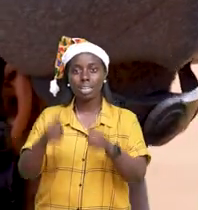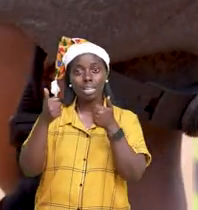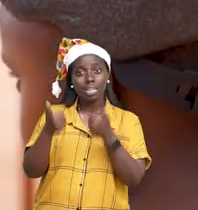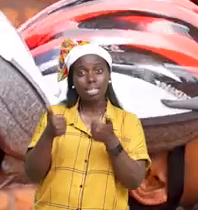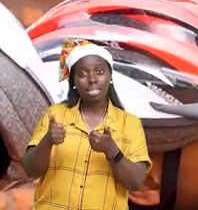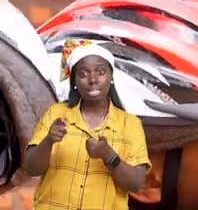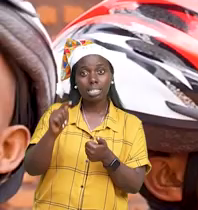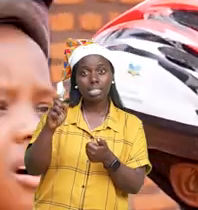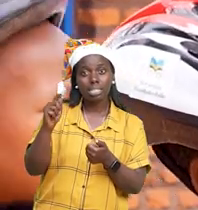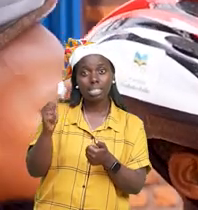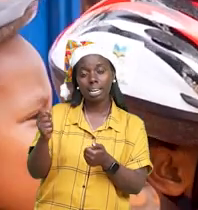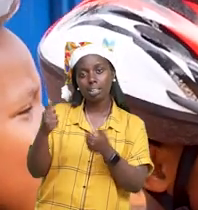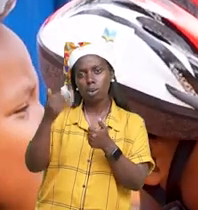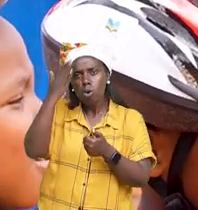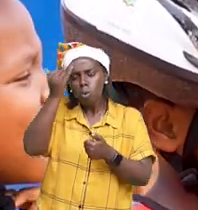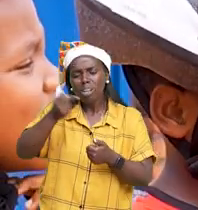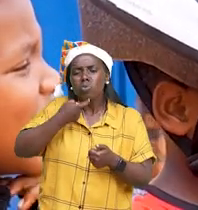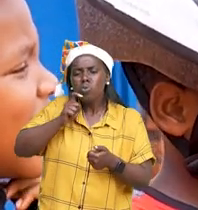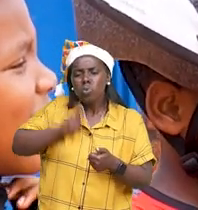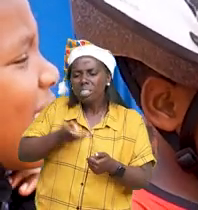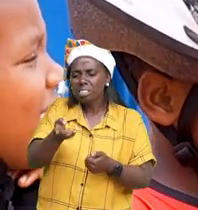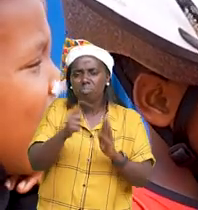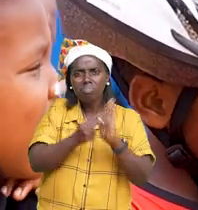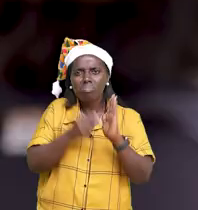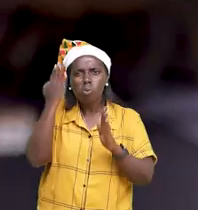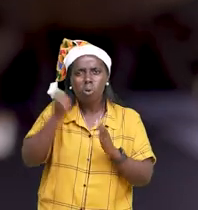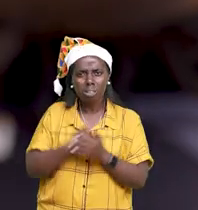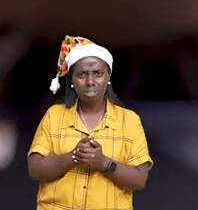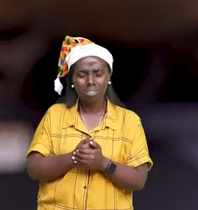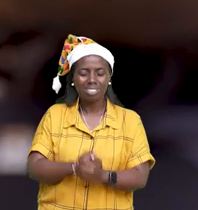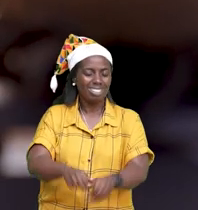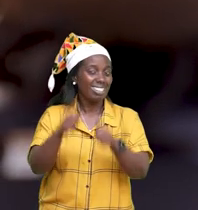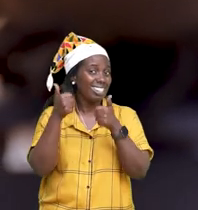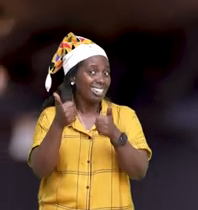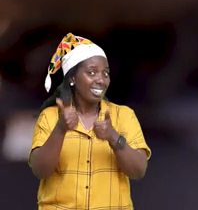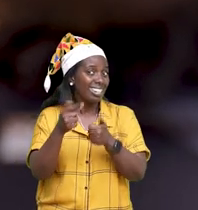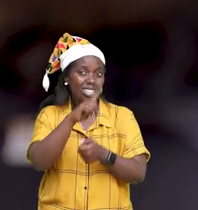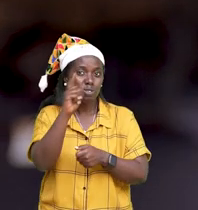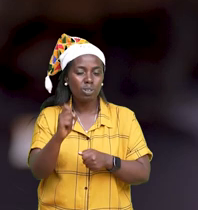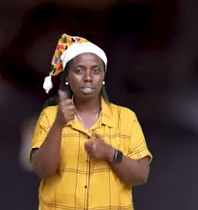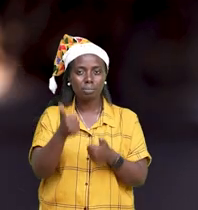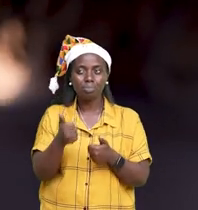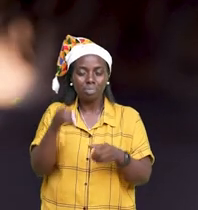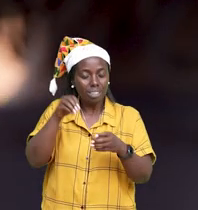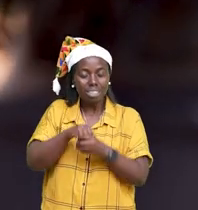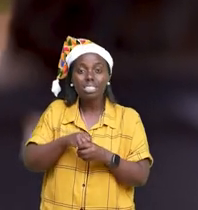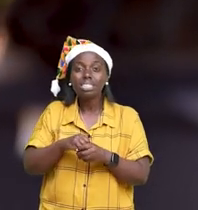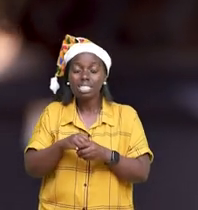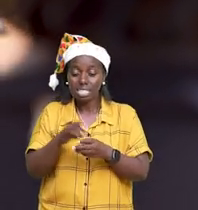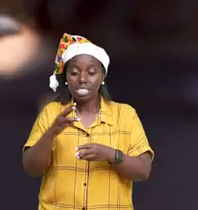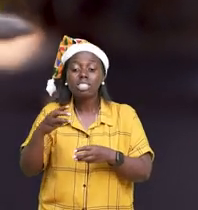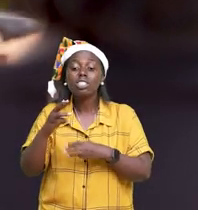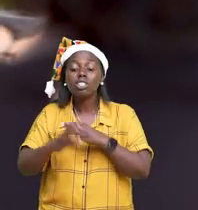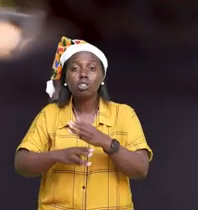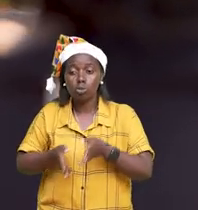Yes, Teta? Coach E, why do we need road signs? Well, nice question, Teta. In this digital